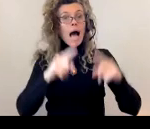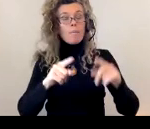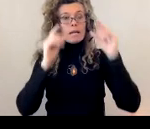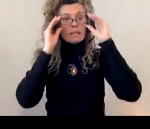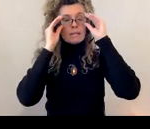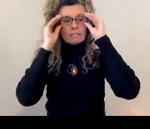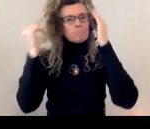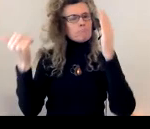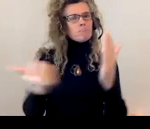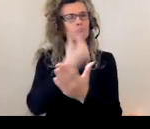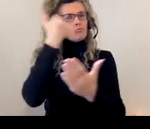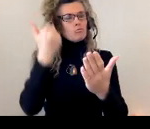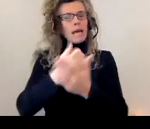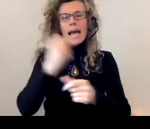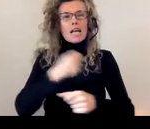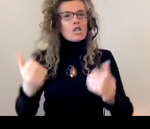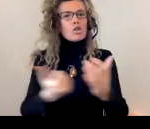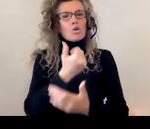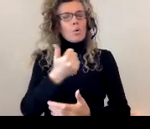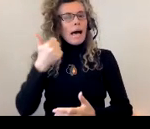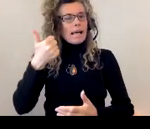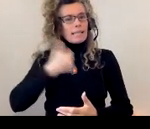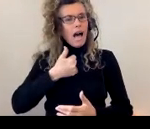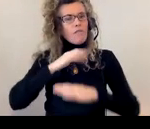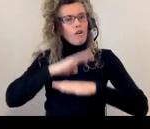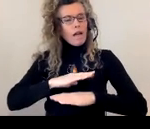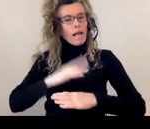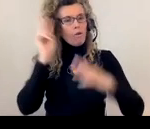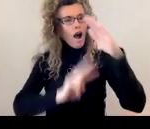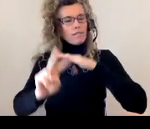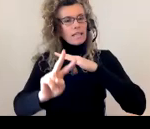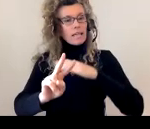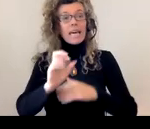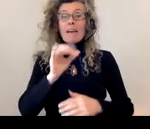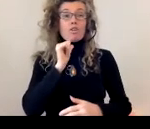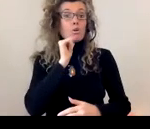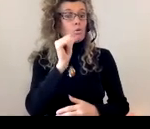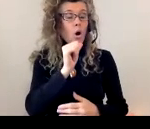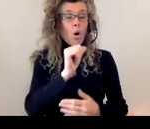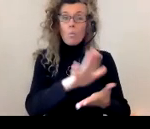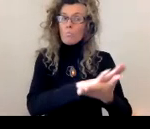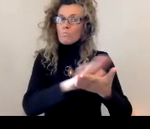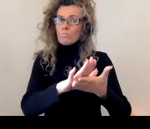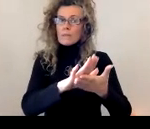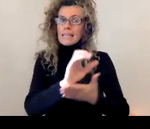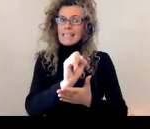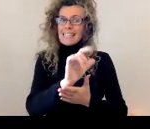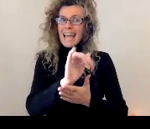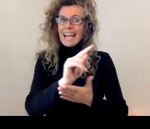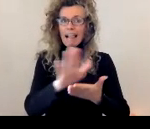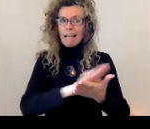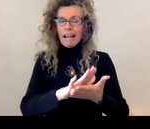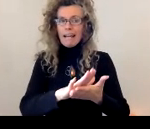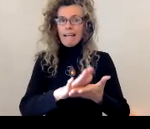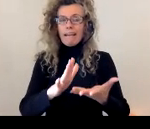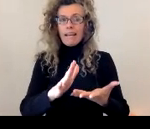self-fulfilling prophecy would be. You see, if you don't wipe the slate clean, and if you basically